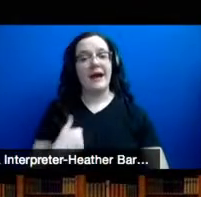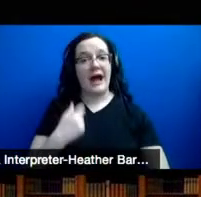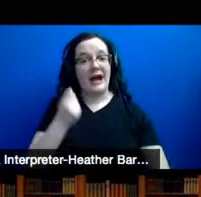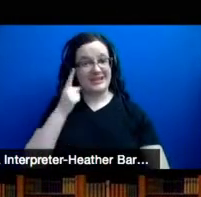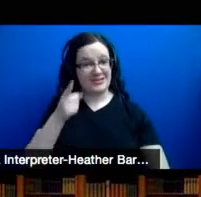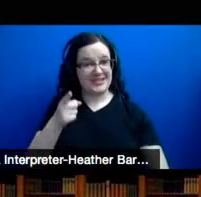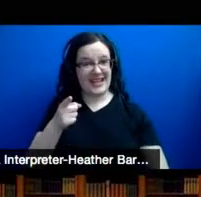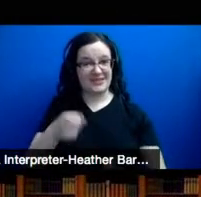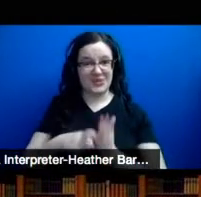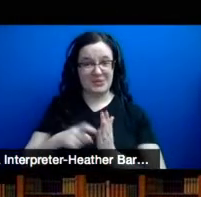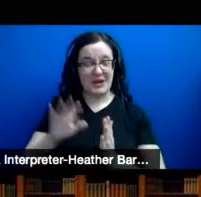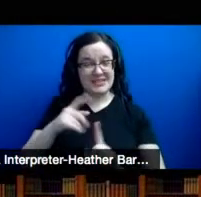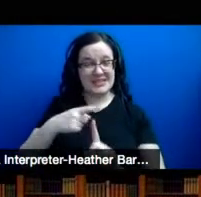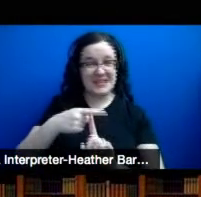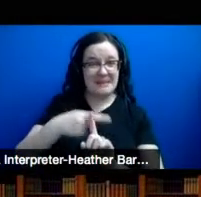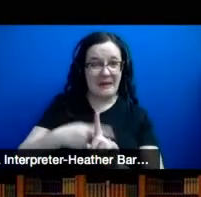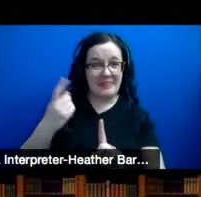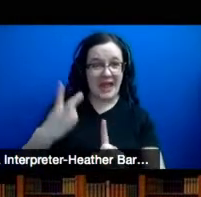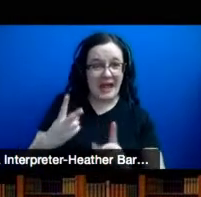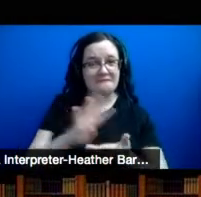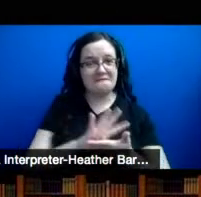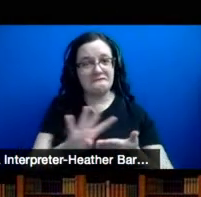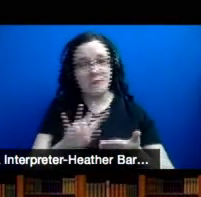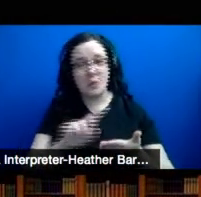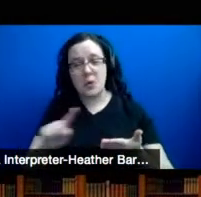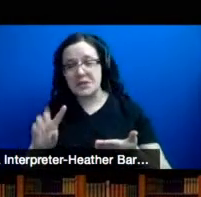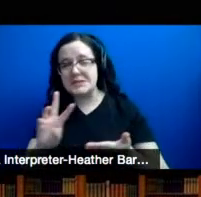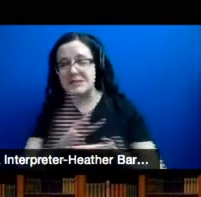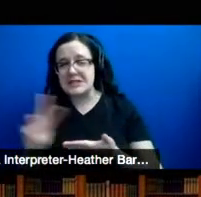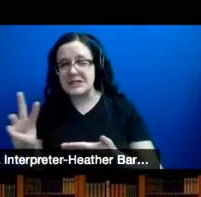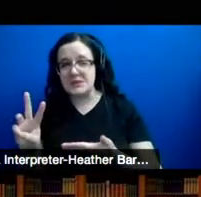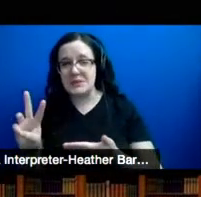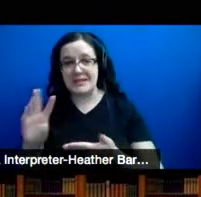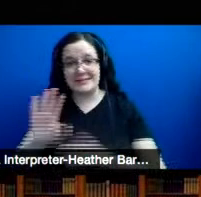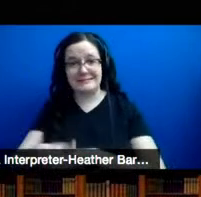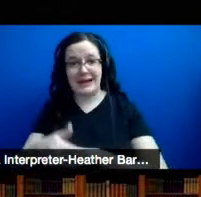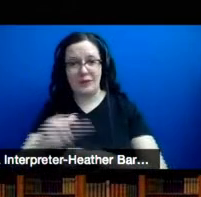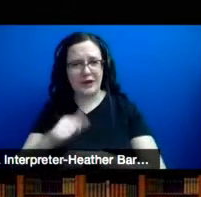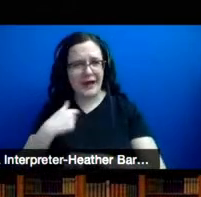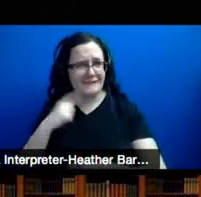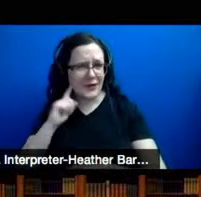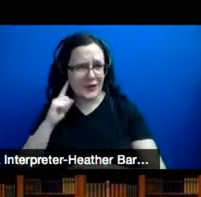and a half or 4 to 6 weeks of night work, likely starting, I've heard, in June,